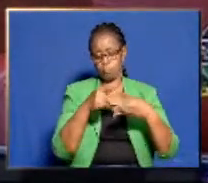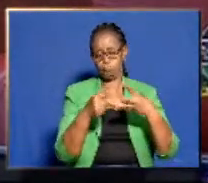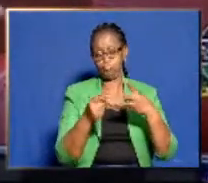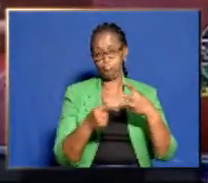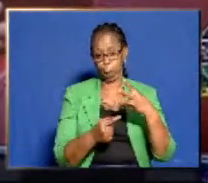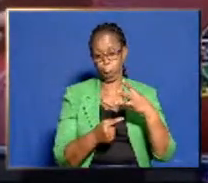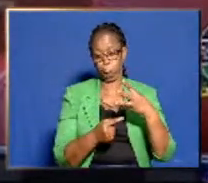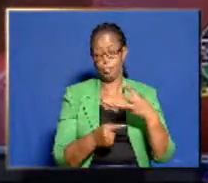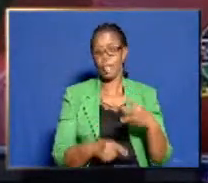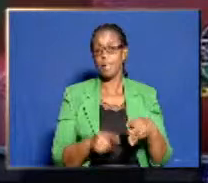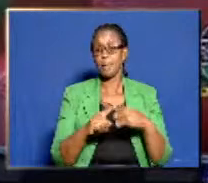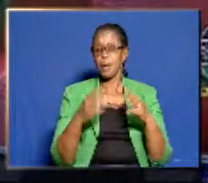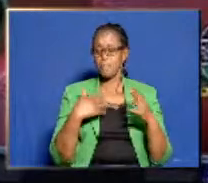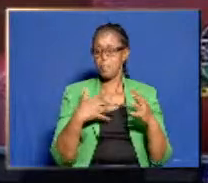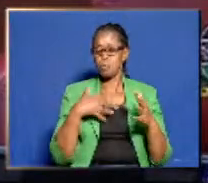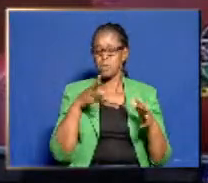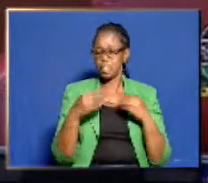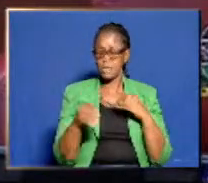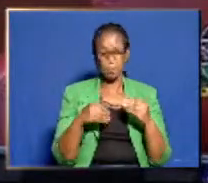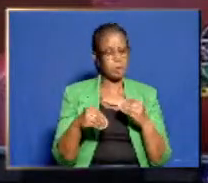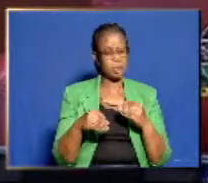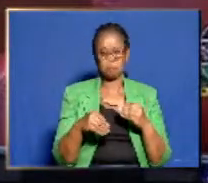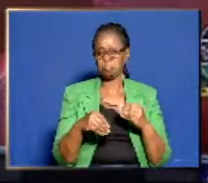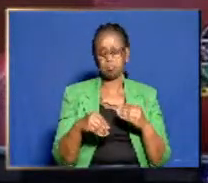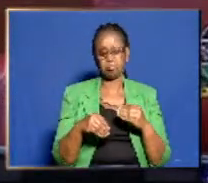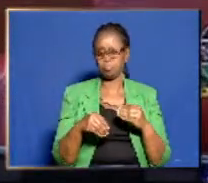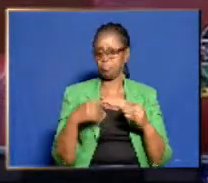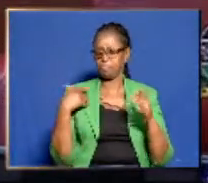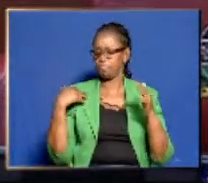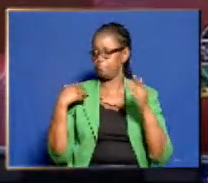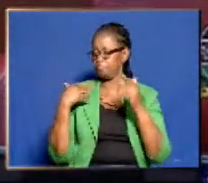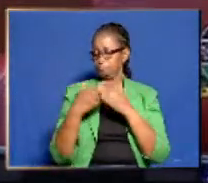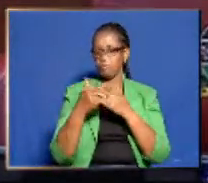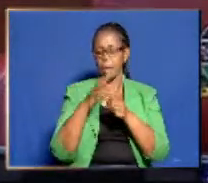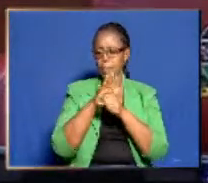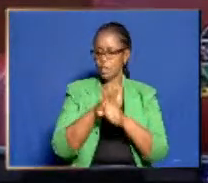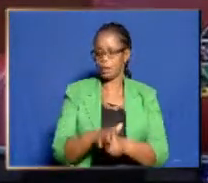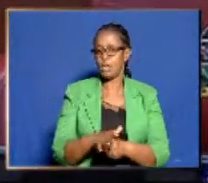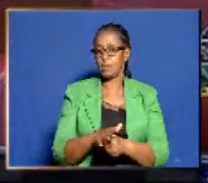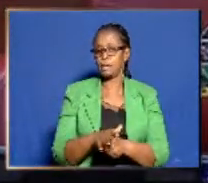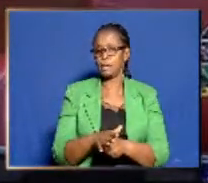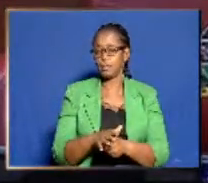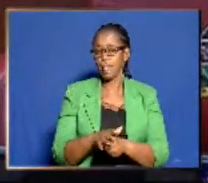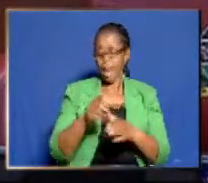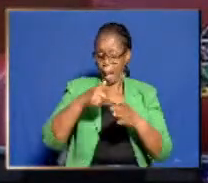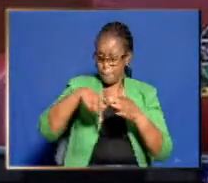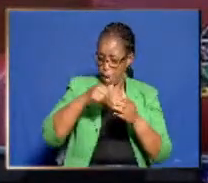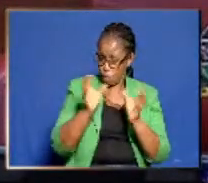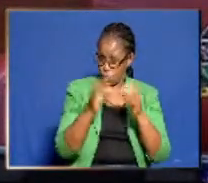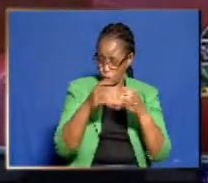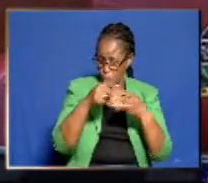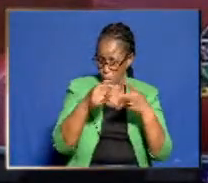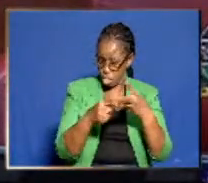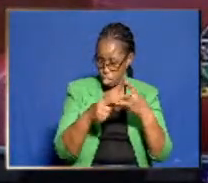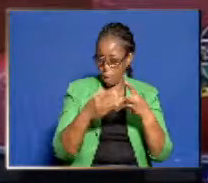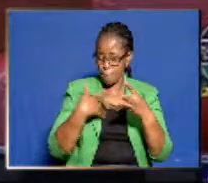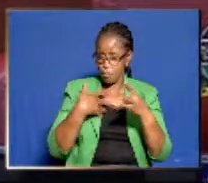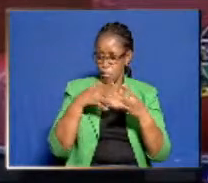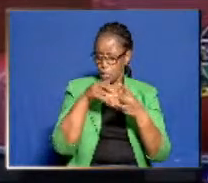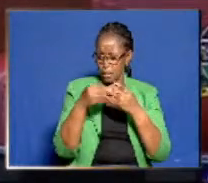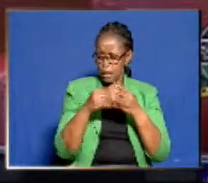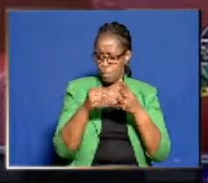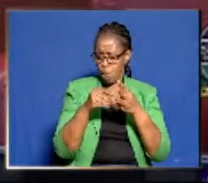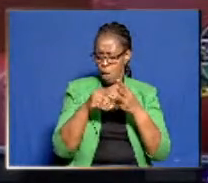persons with disabilities have been marginalized within the marginalized groups, because when issuing